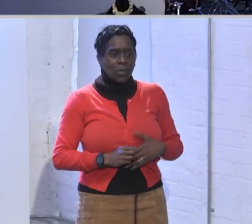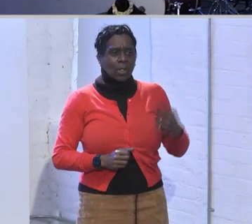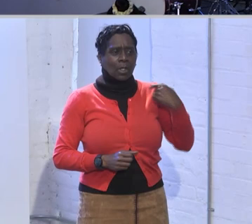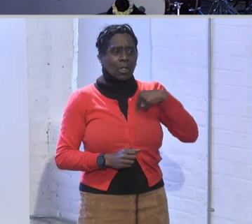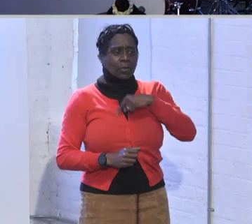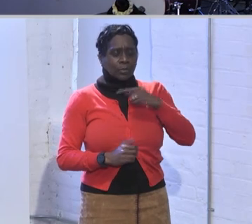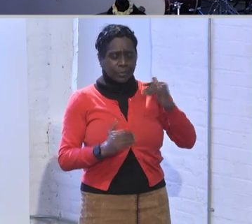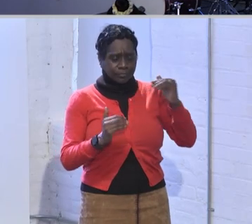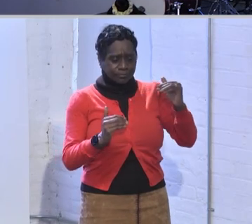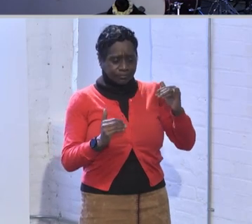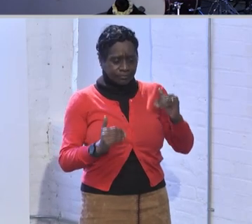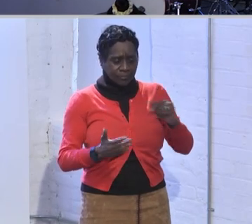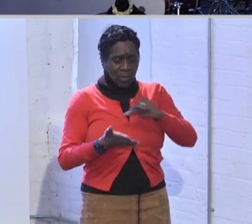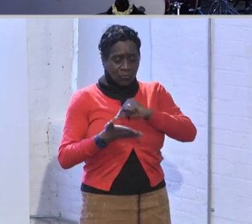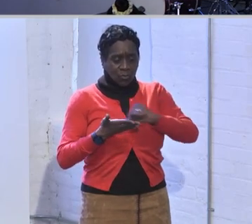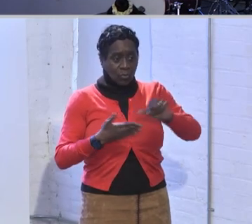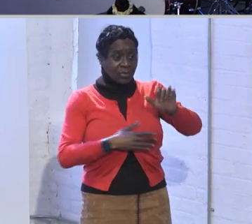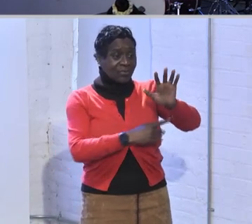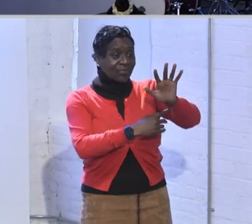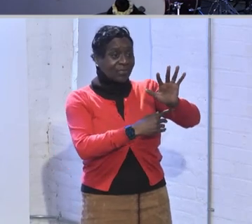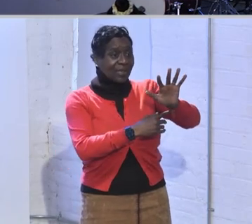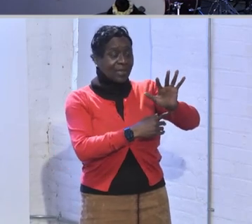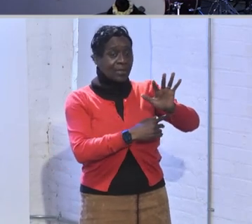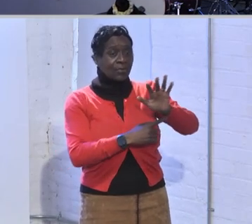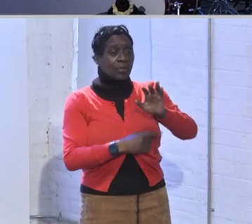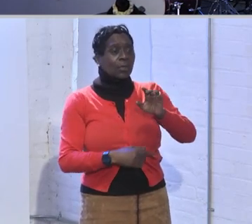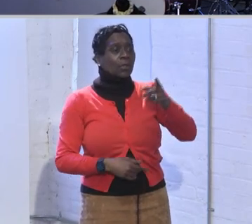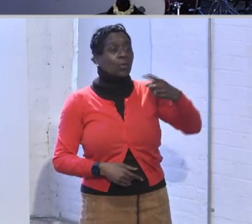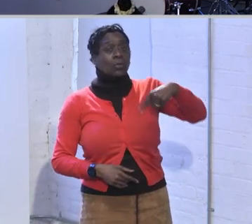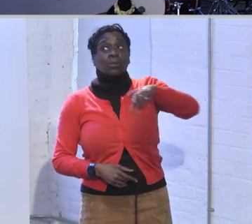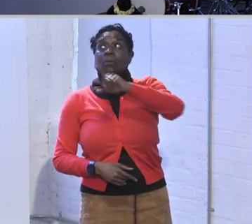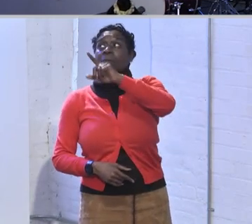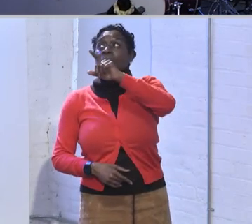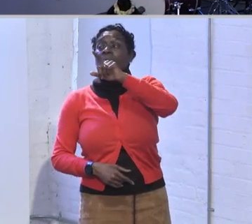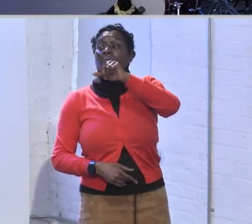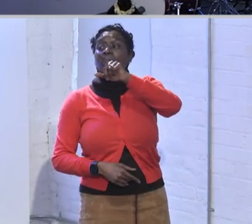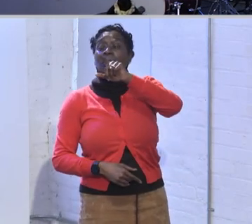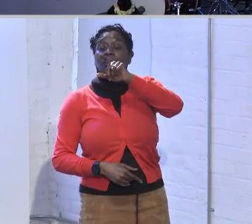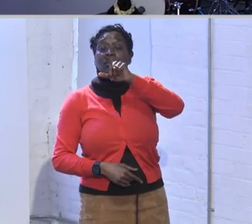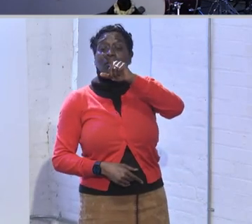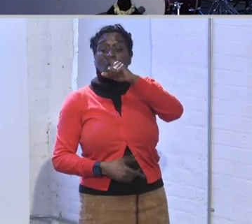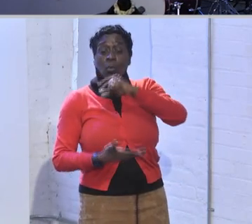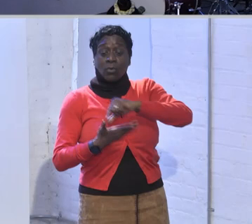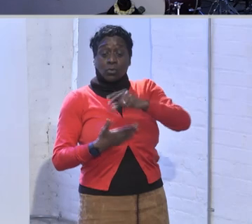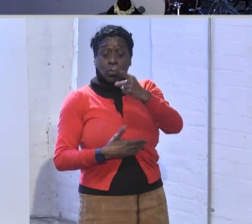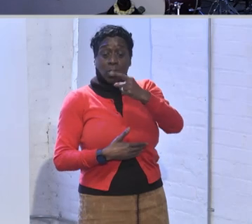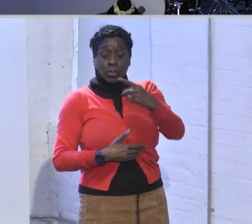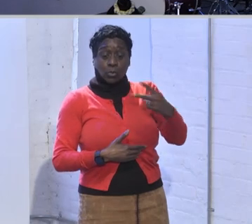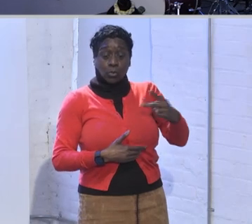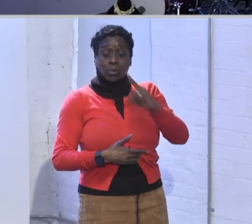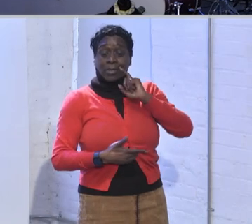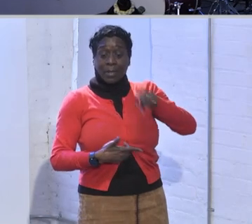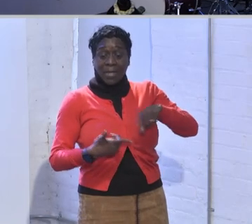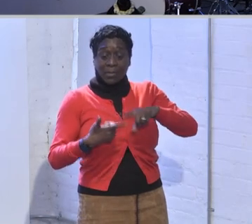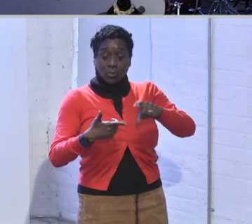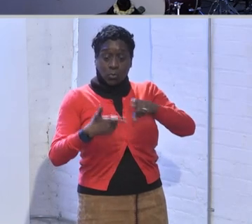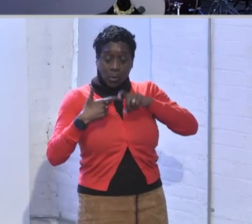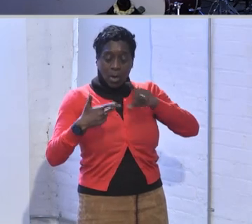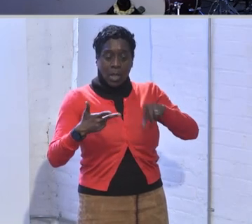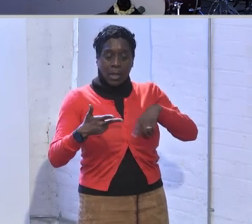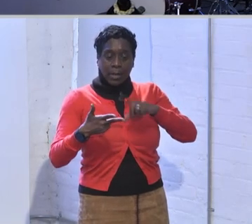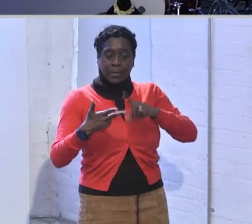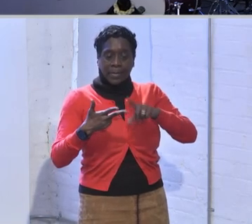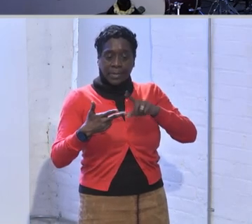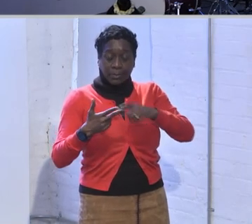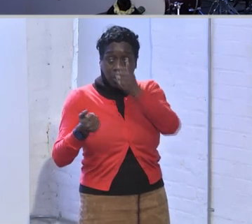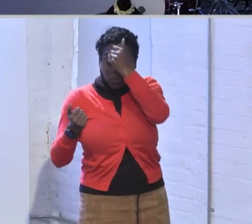down, verse 5, and thou shalt love. So verses 1 and 2, the commandments, the statutes, be